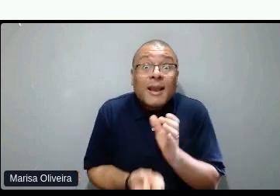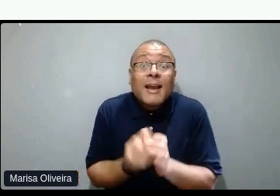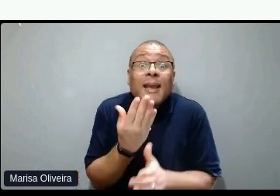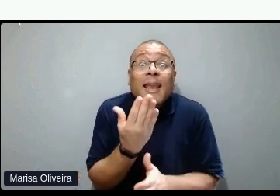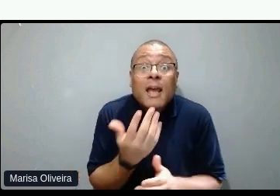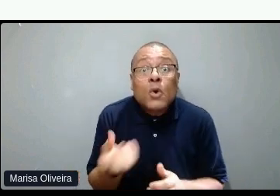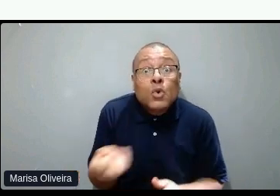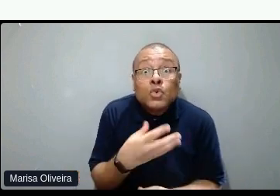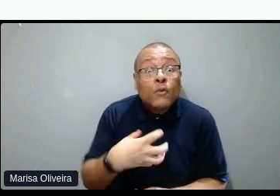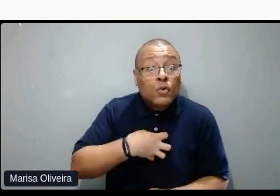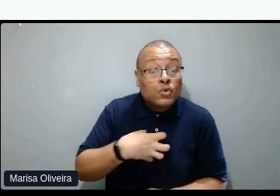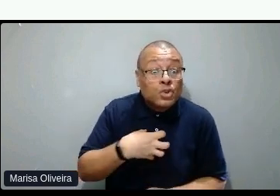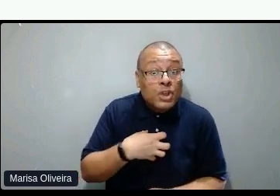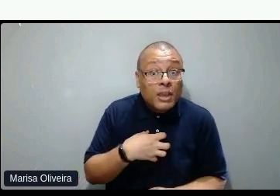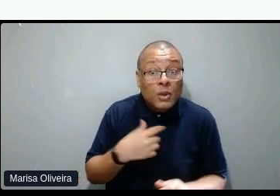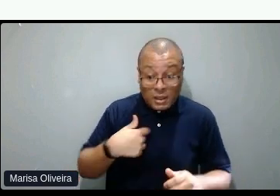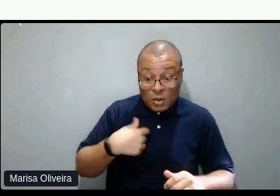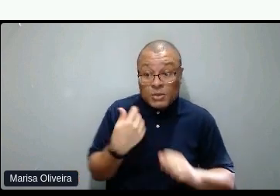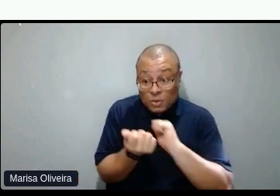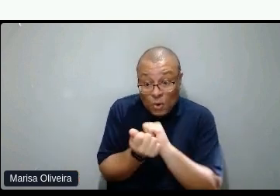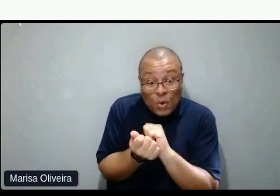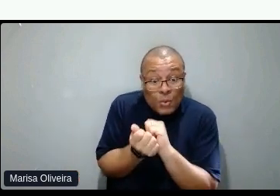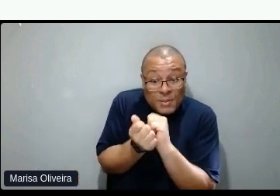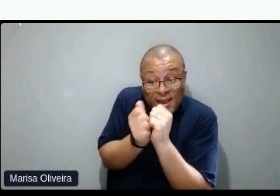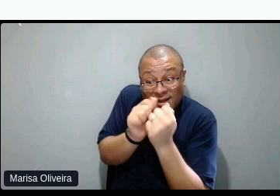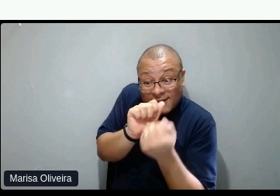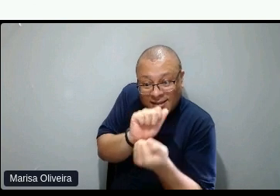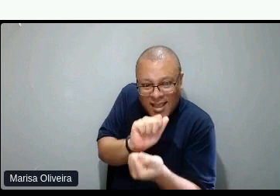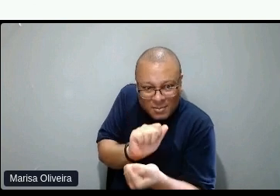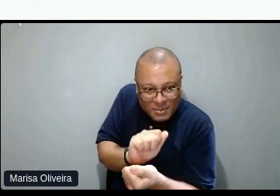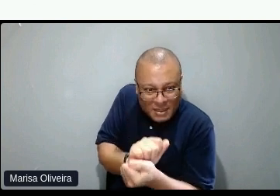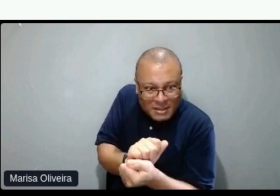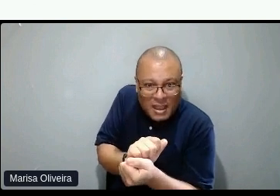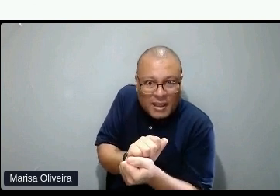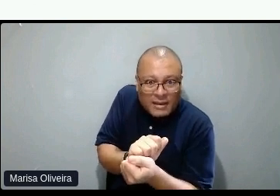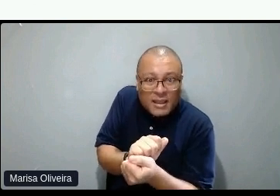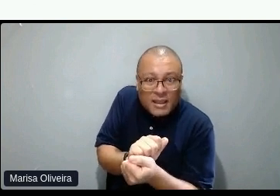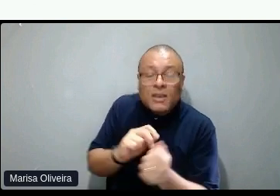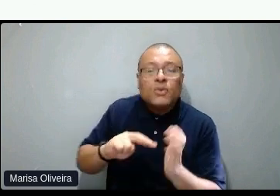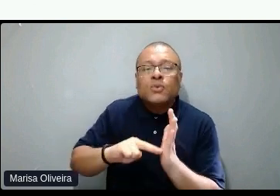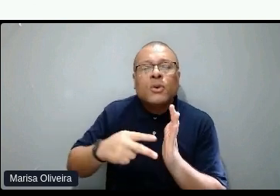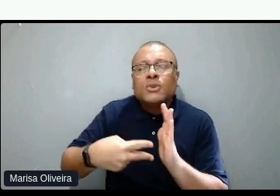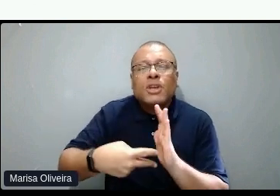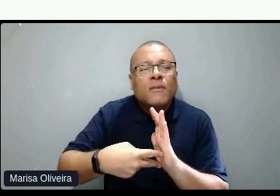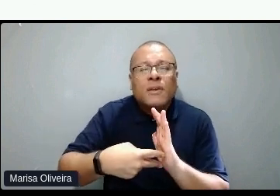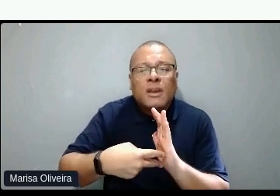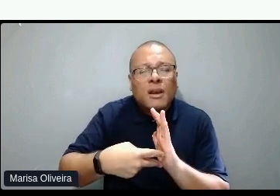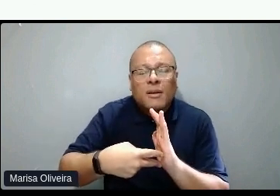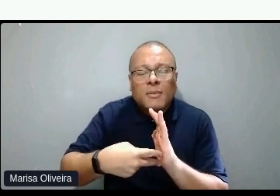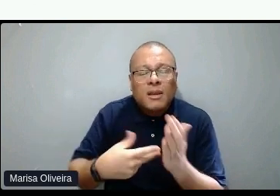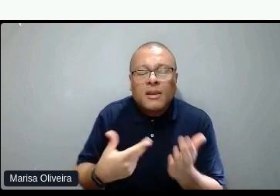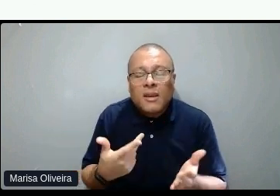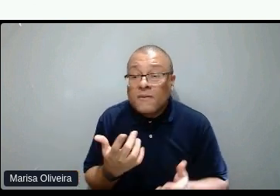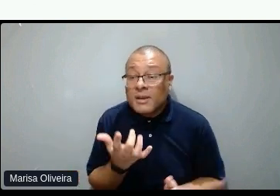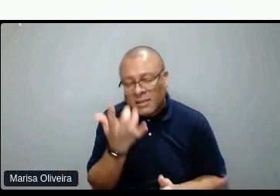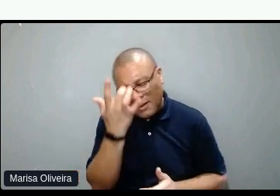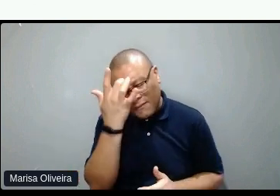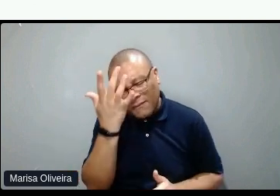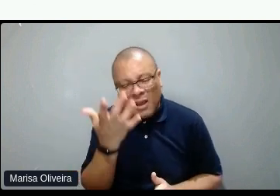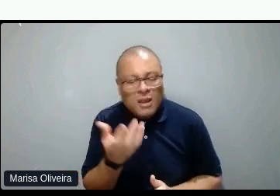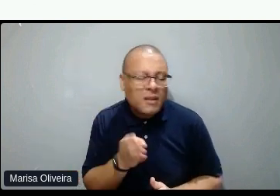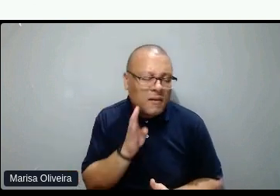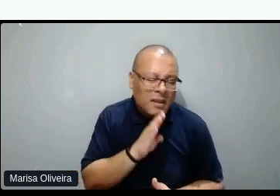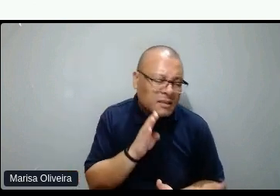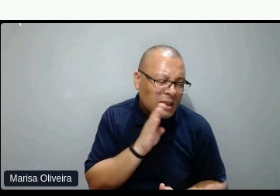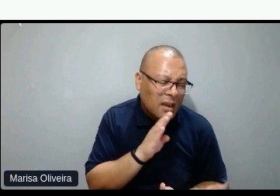this. We need to be able to be resilient to change. It doesn't mean that Changes are always going to be fun, no matter how resilient